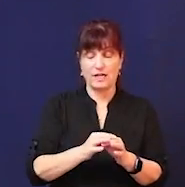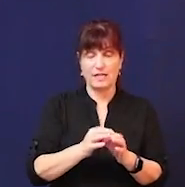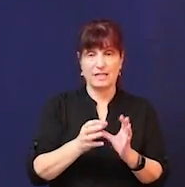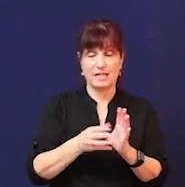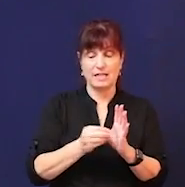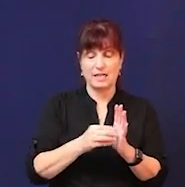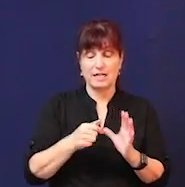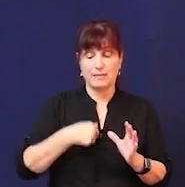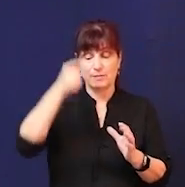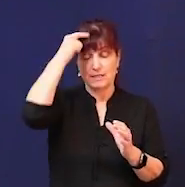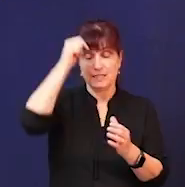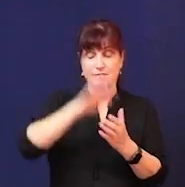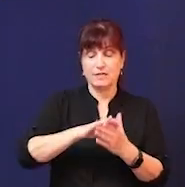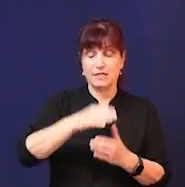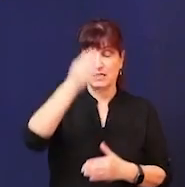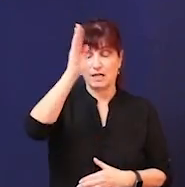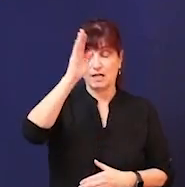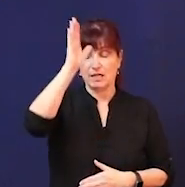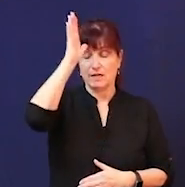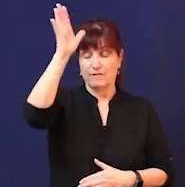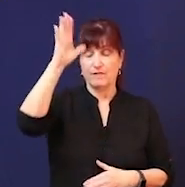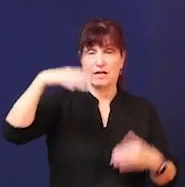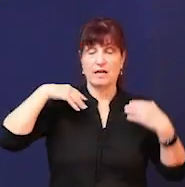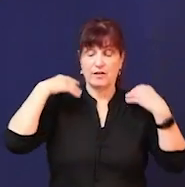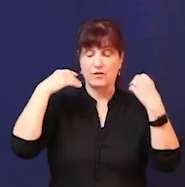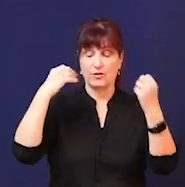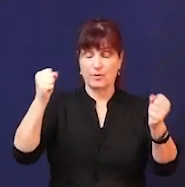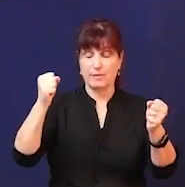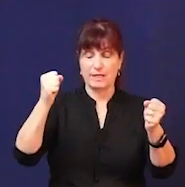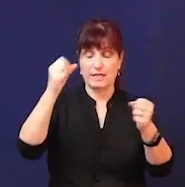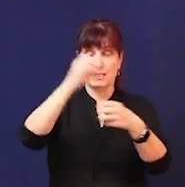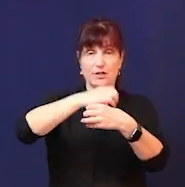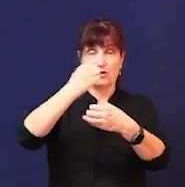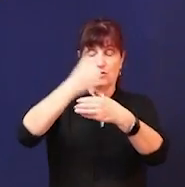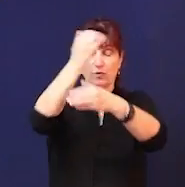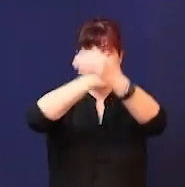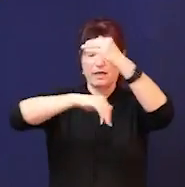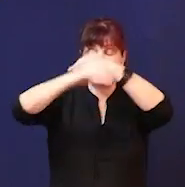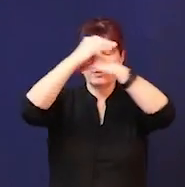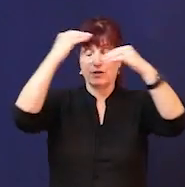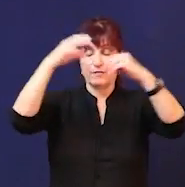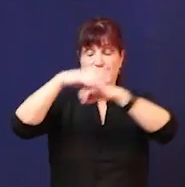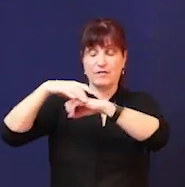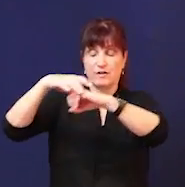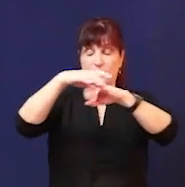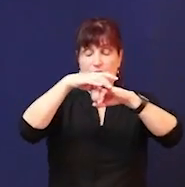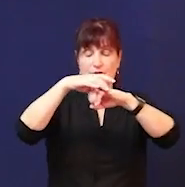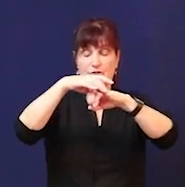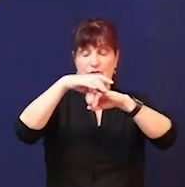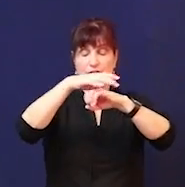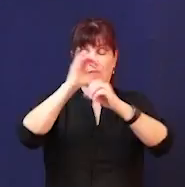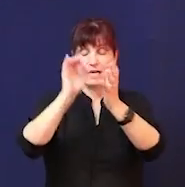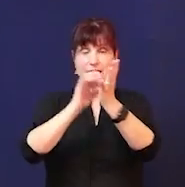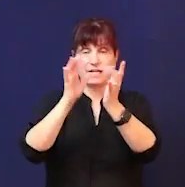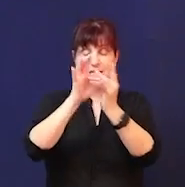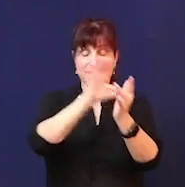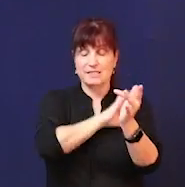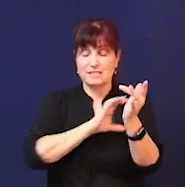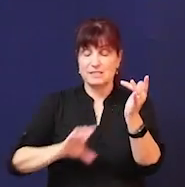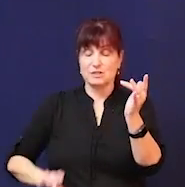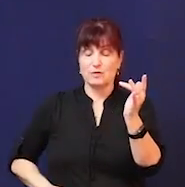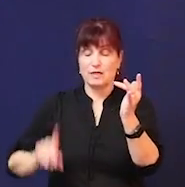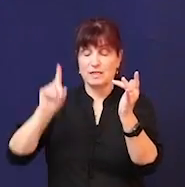of heaven and earth, and in Jesus Christ, His only Son, our Lord, who was conceived by the Holy